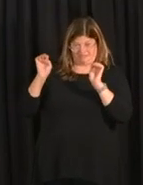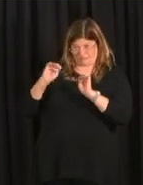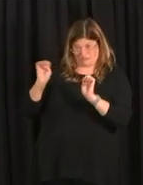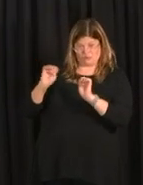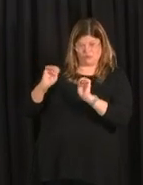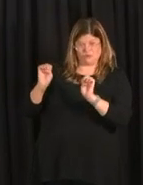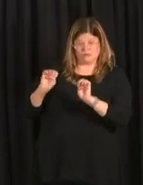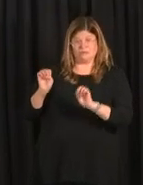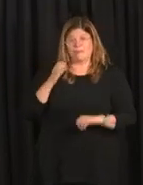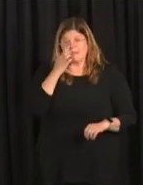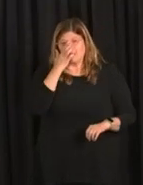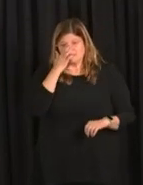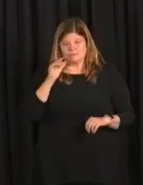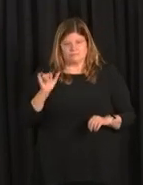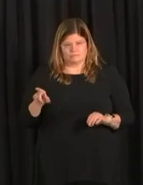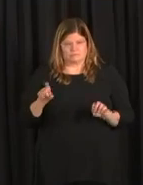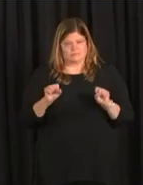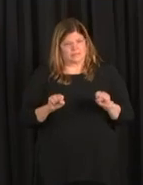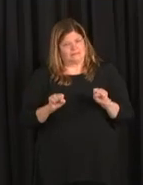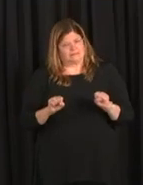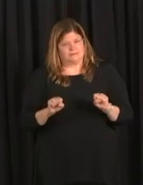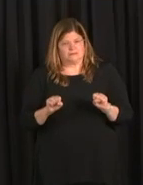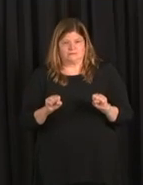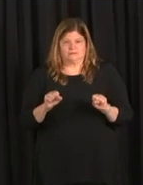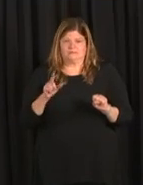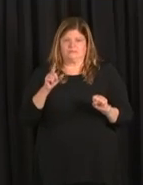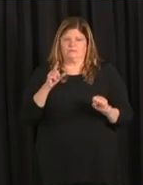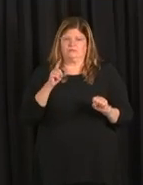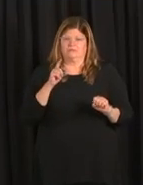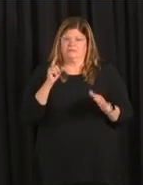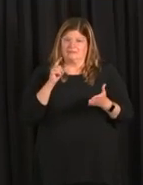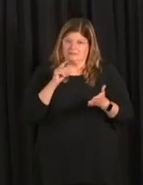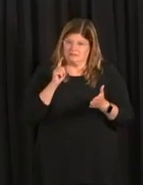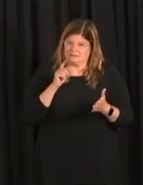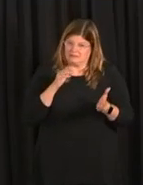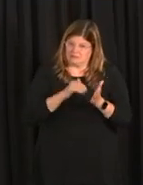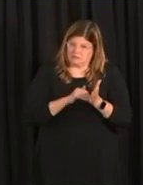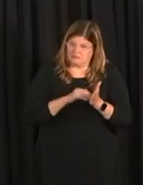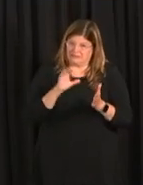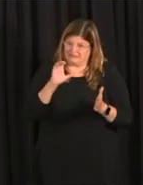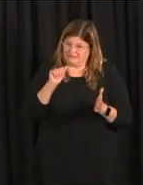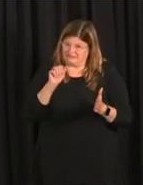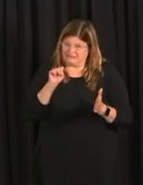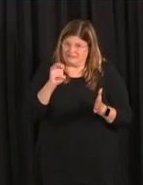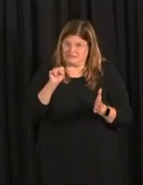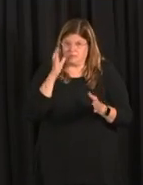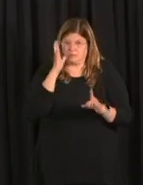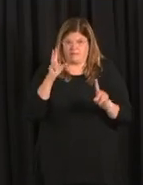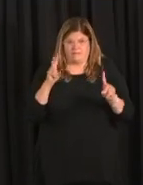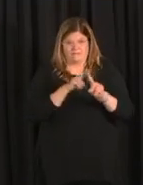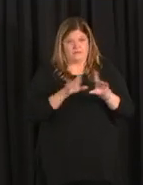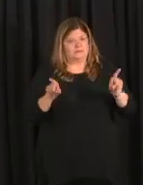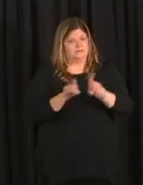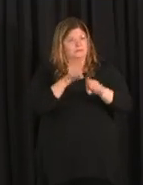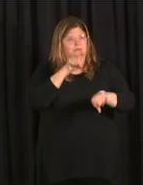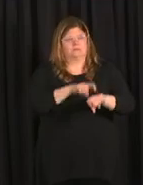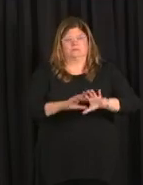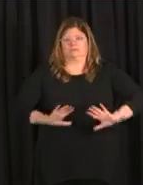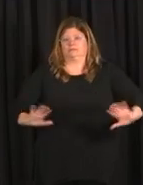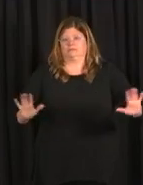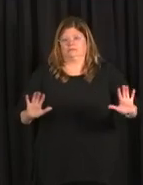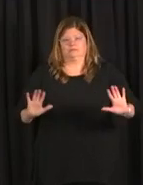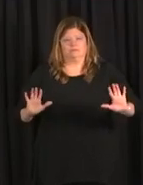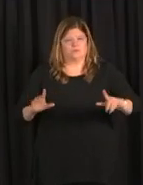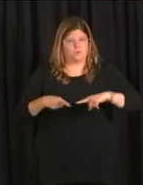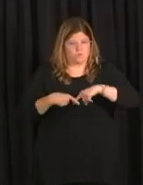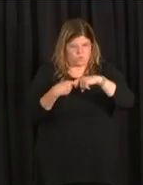is anecdotal, is that there could be hundreds, if not thousands, of pent-up cases that would be filed at once. And so maybe we need to look at